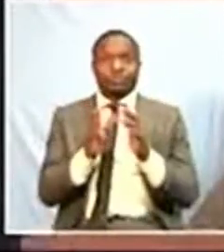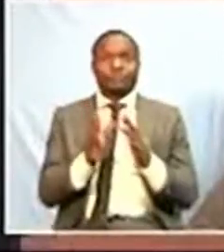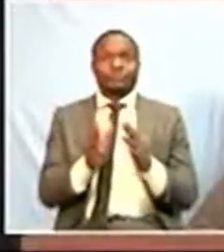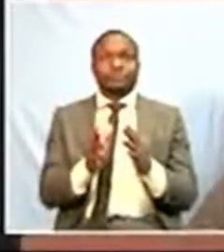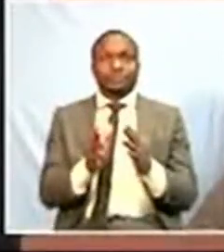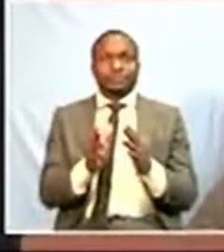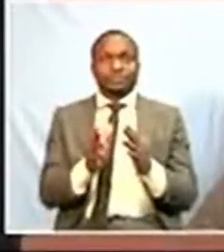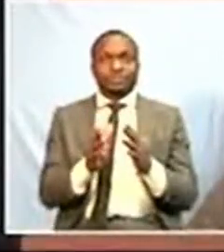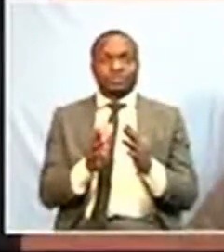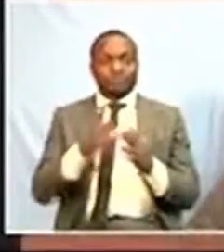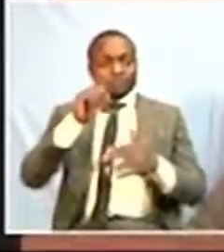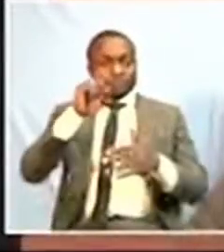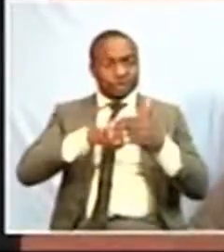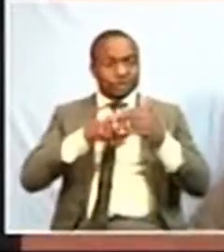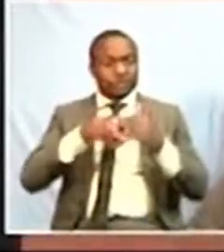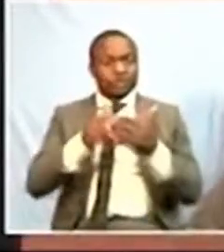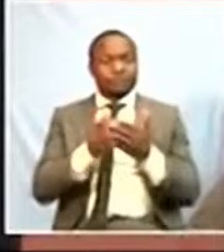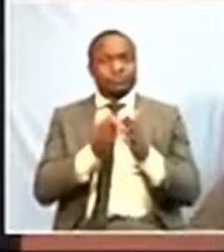was charged,